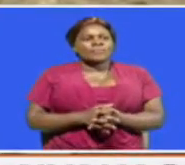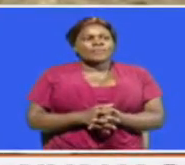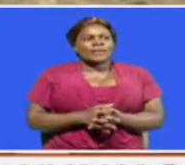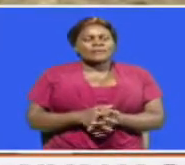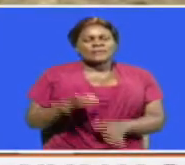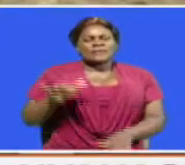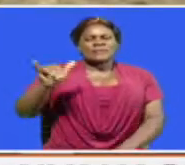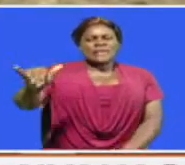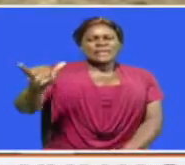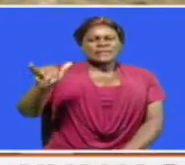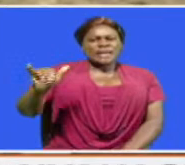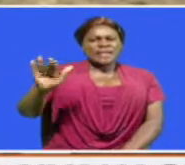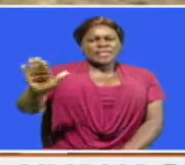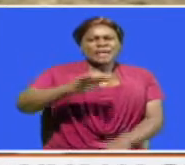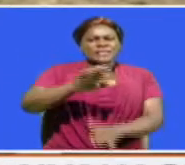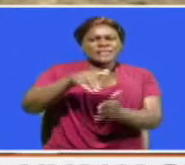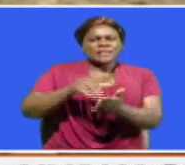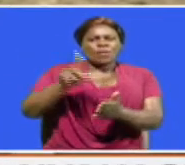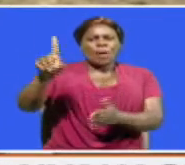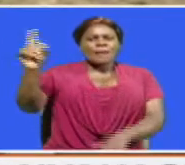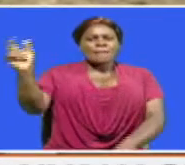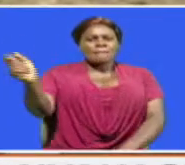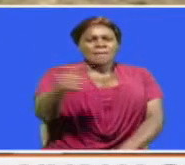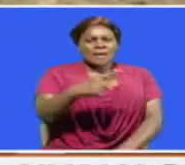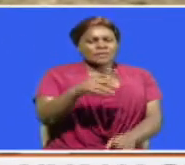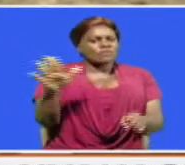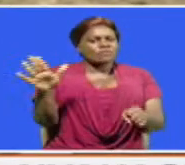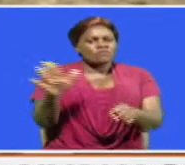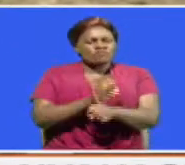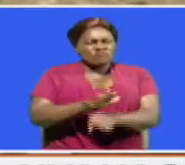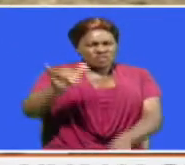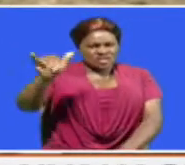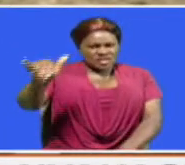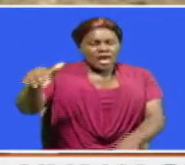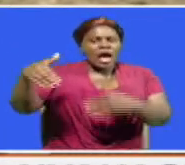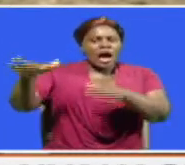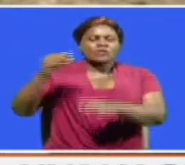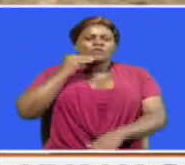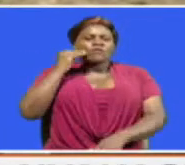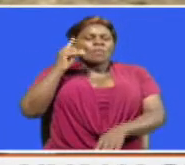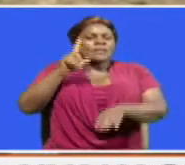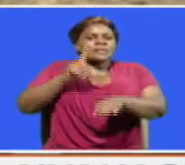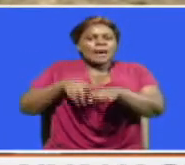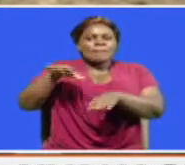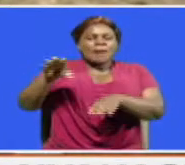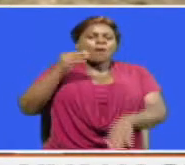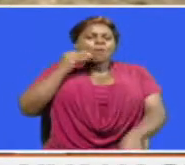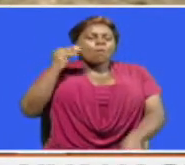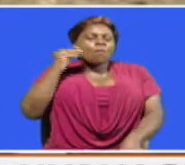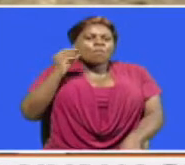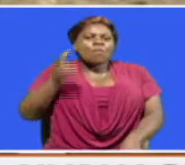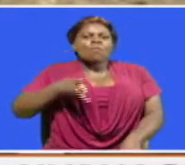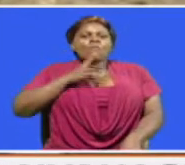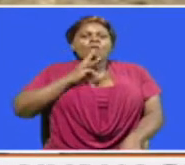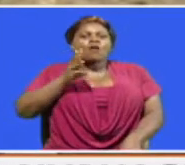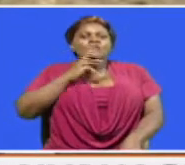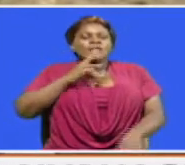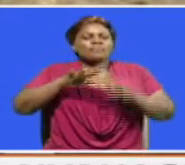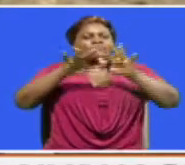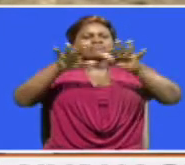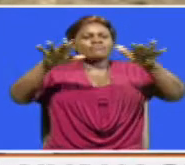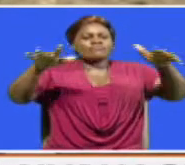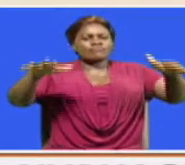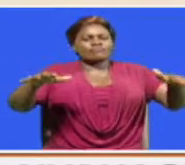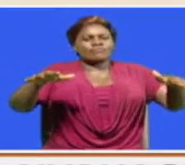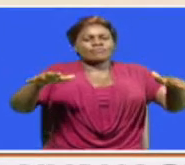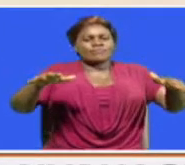to stay there for one full month. During that time, their homes are left